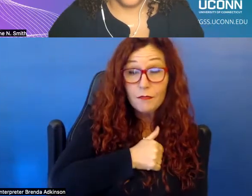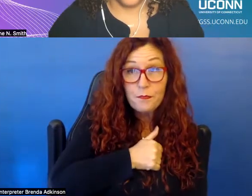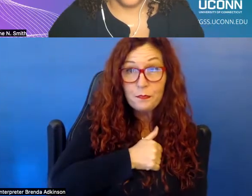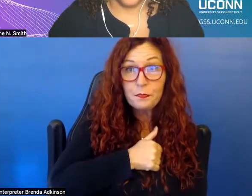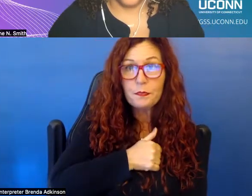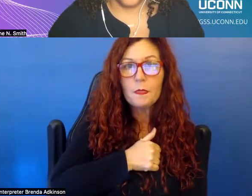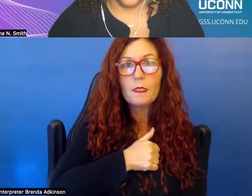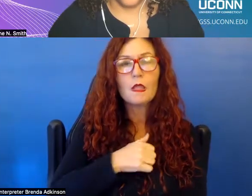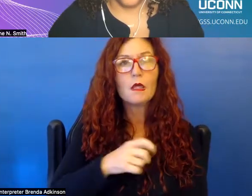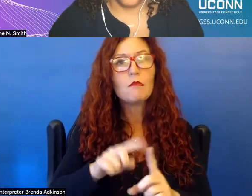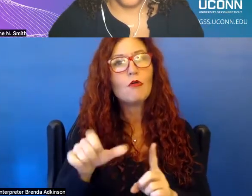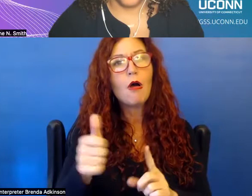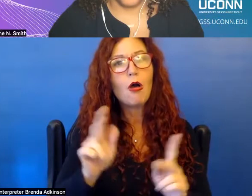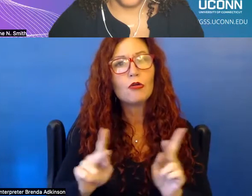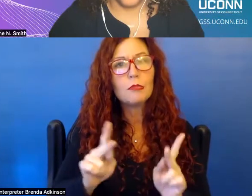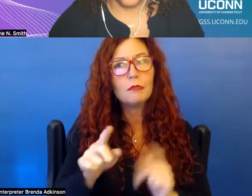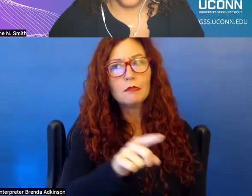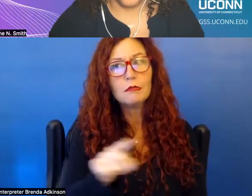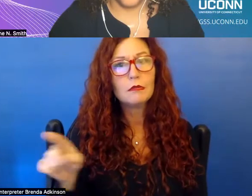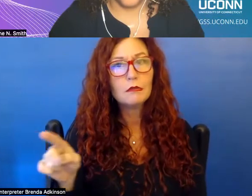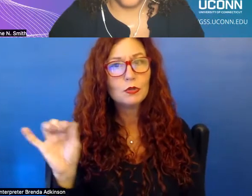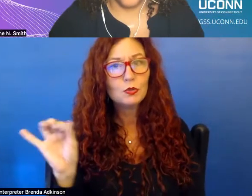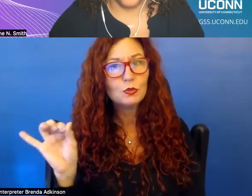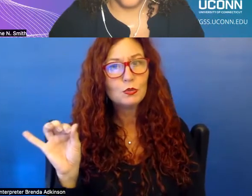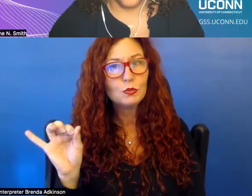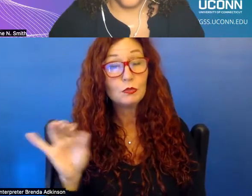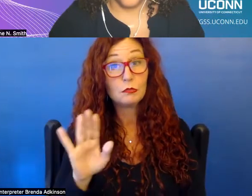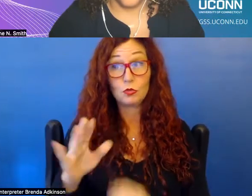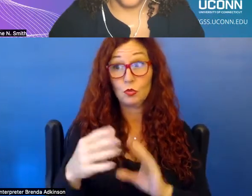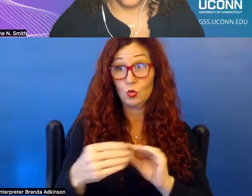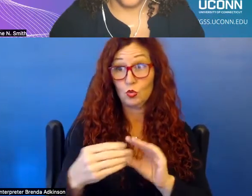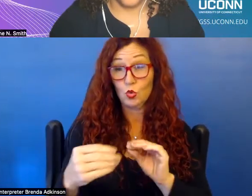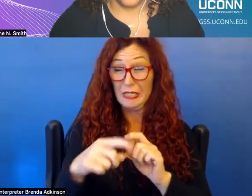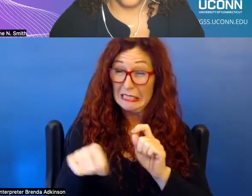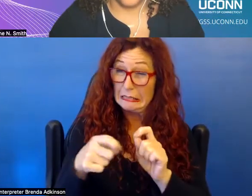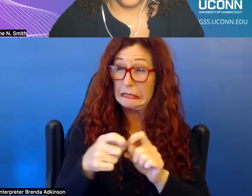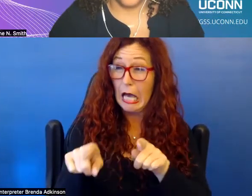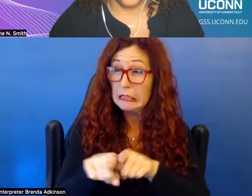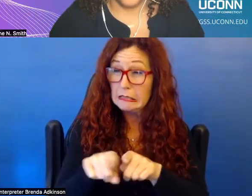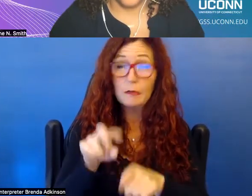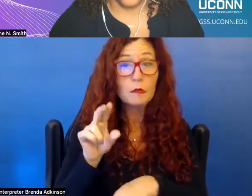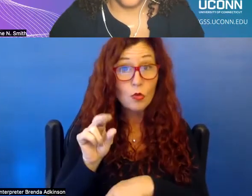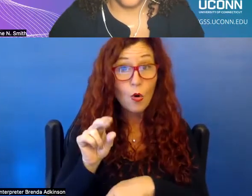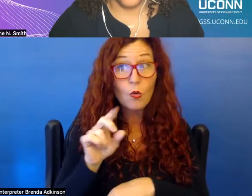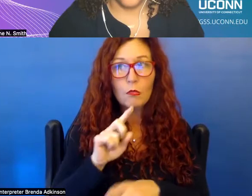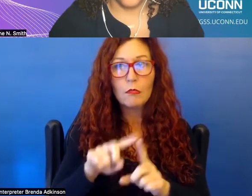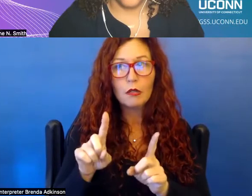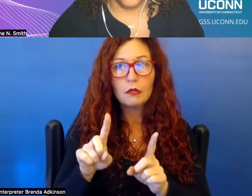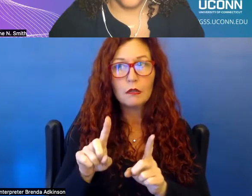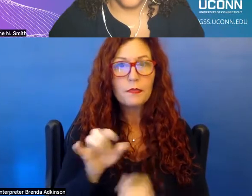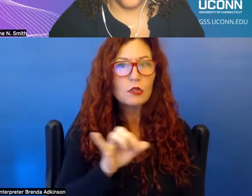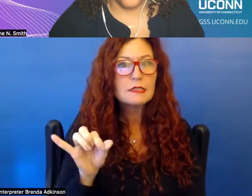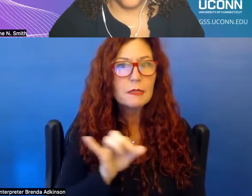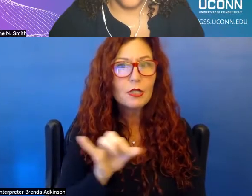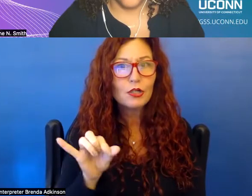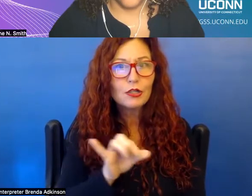many, where their stories may not be exact duplicates of mine, but they're parallels. And then they don't think that they've been raped because they had sex the